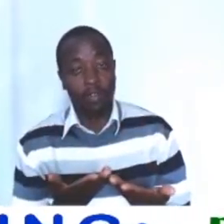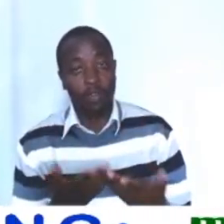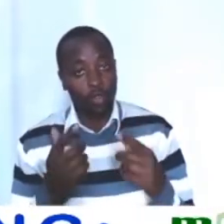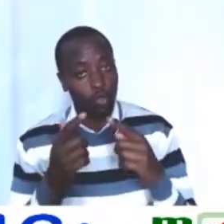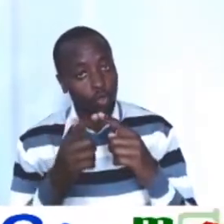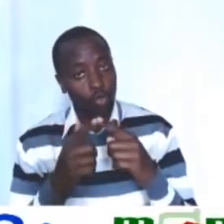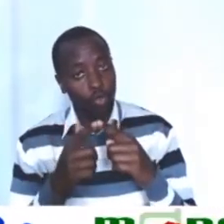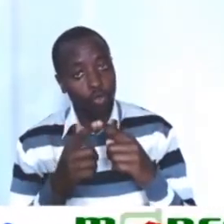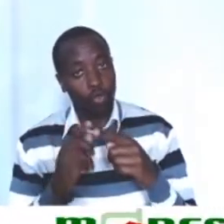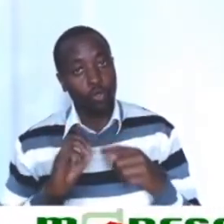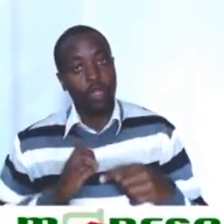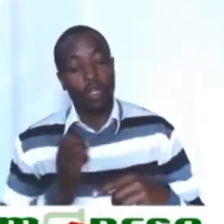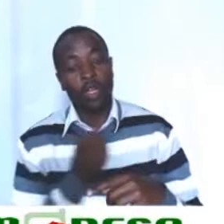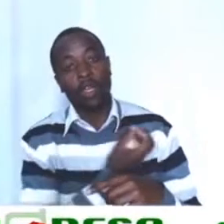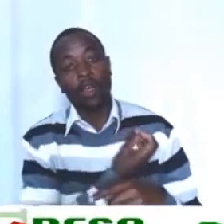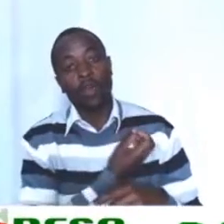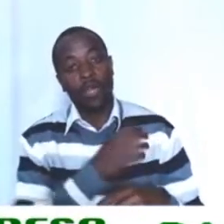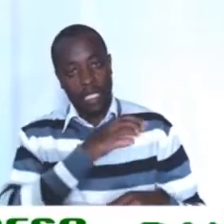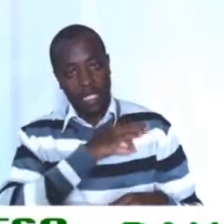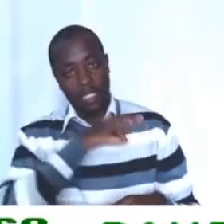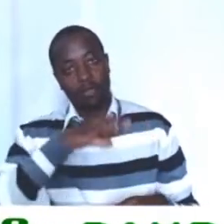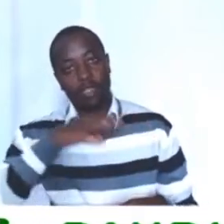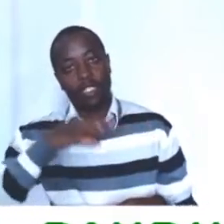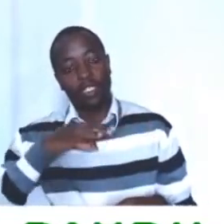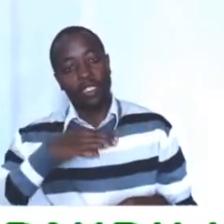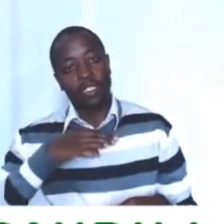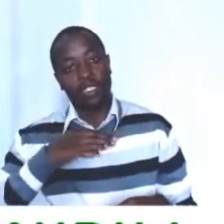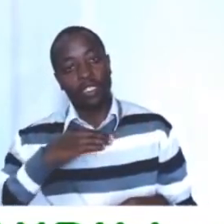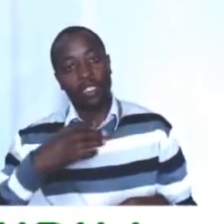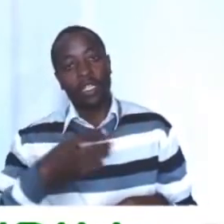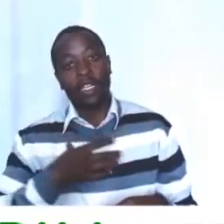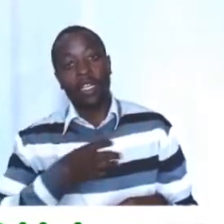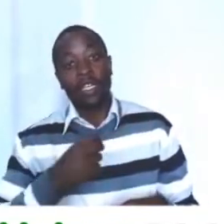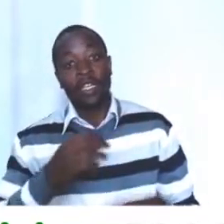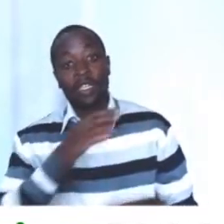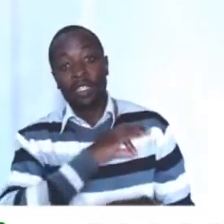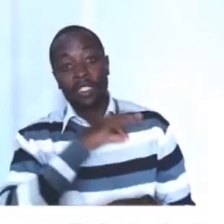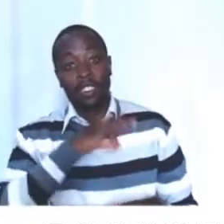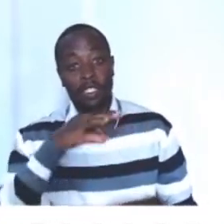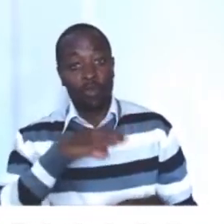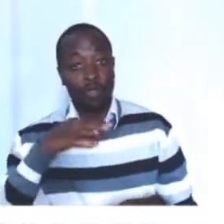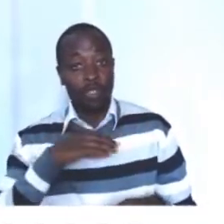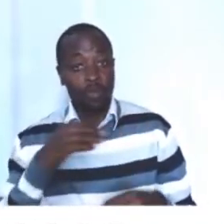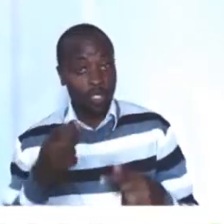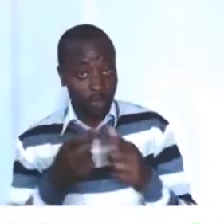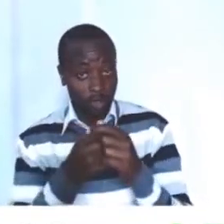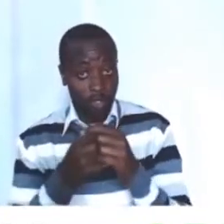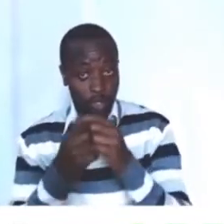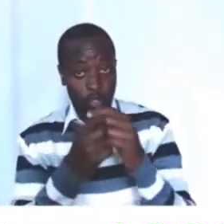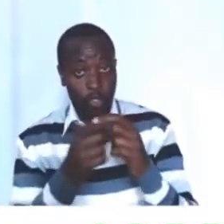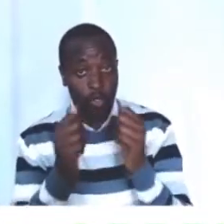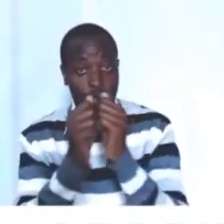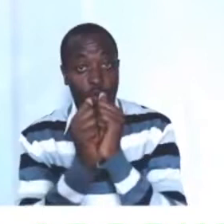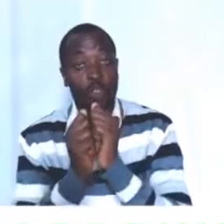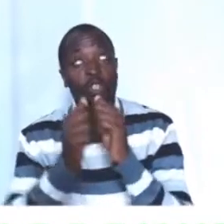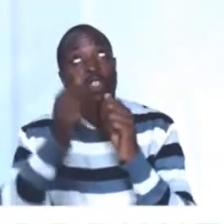to our spirits, and our spirits must be in union with